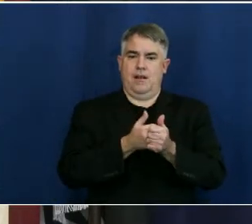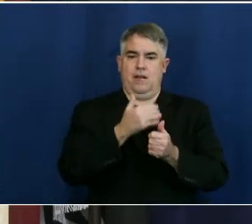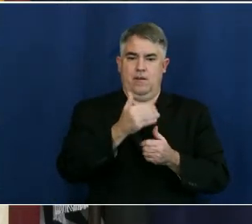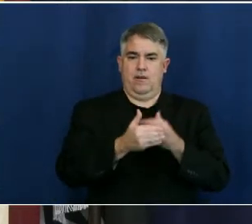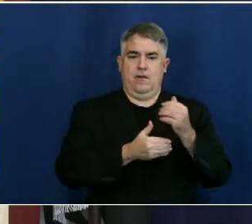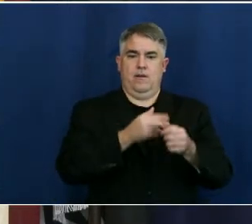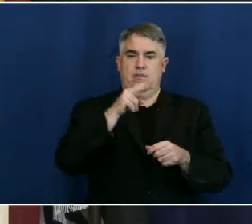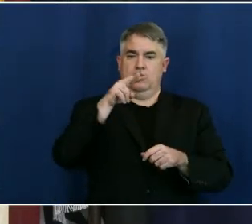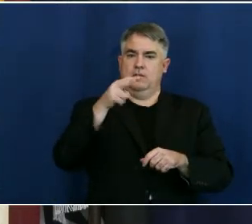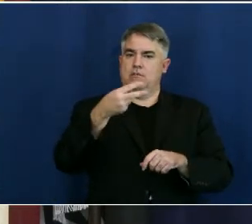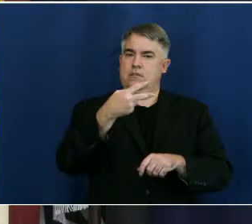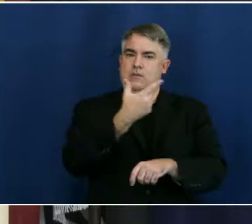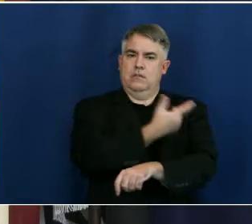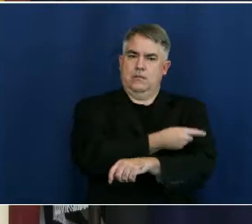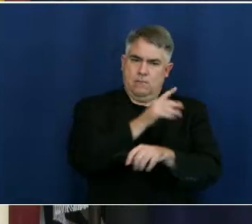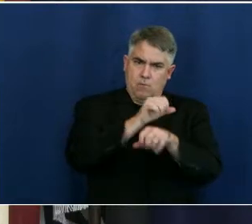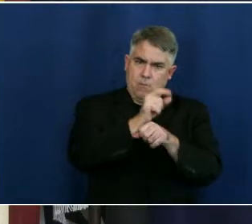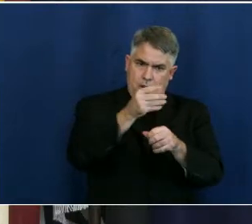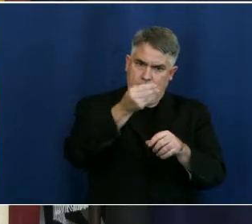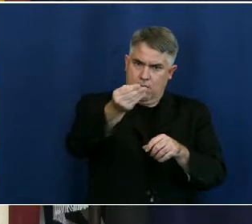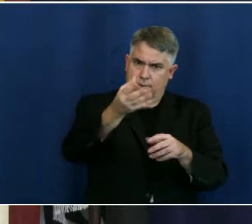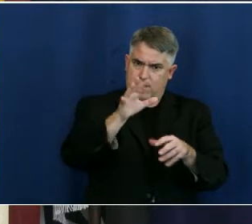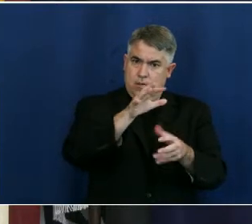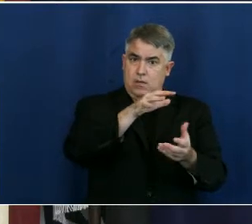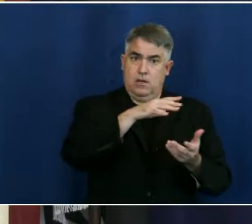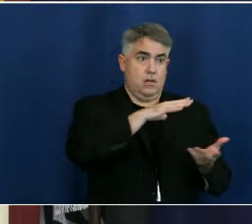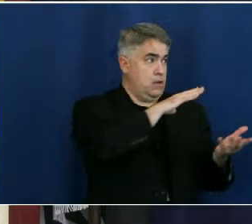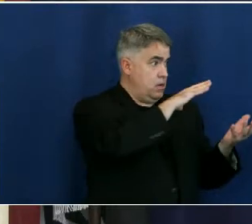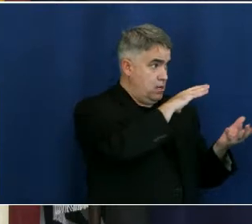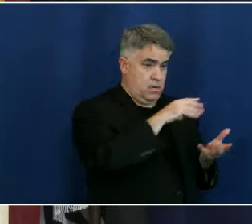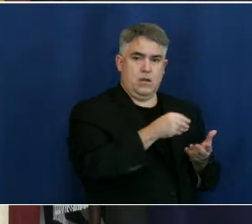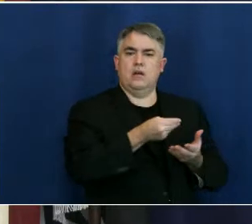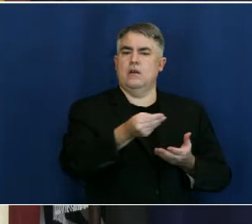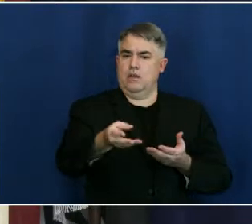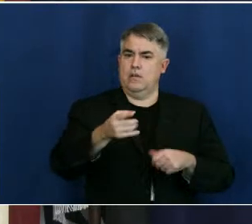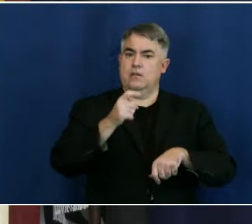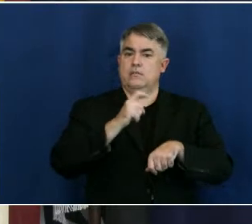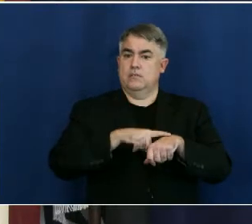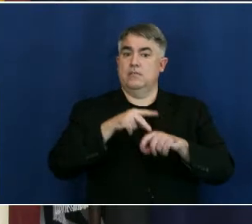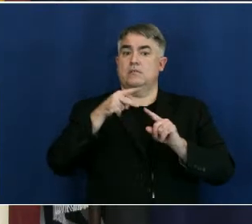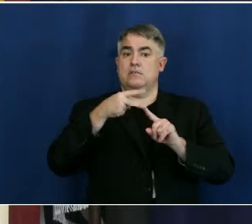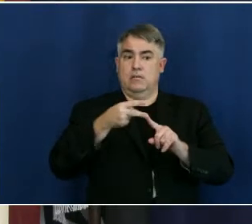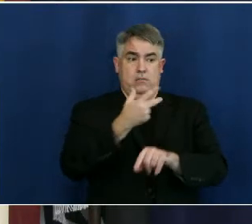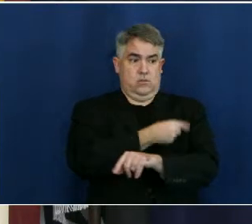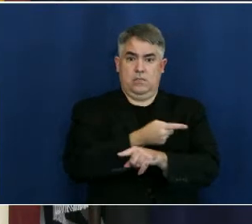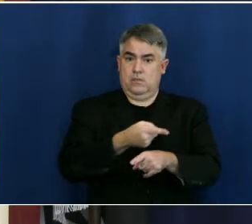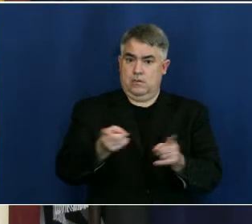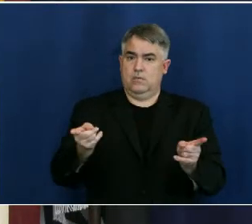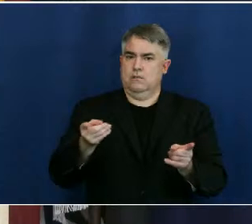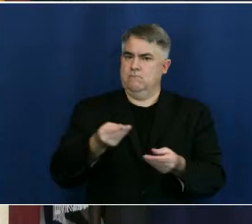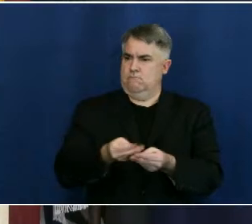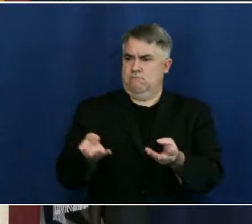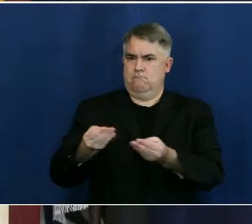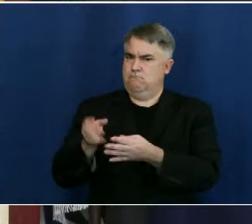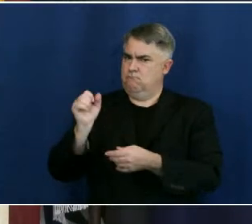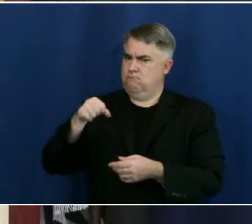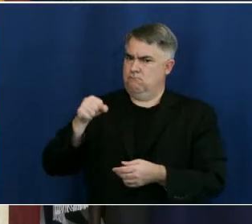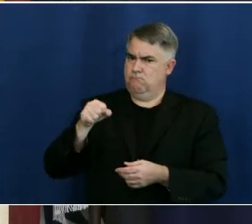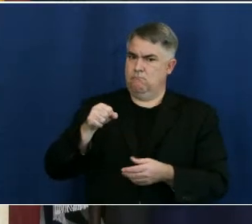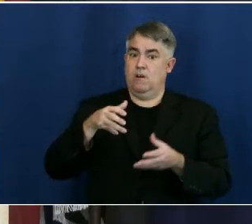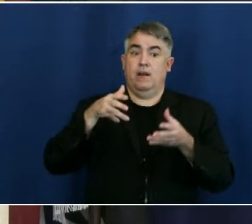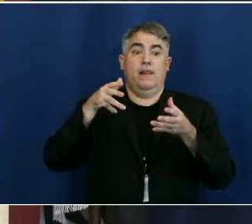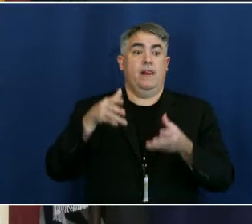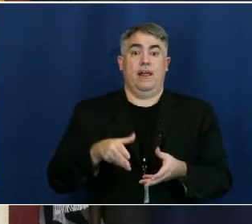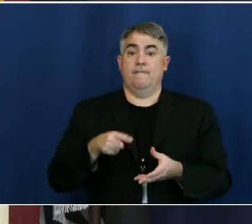and then with what we have left over, we will make first dose appointments. We don't want to cancel appointments, and we think that